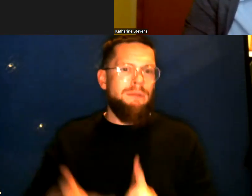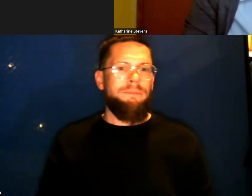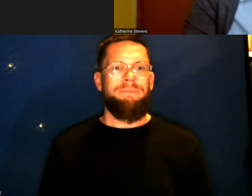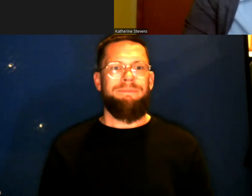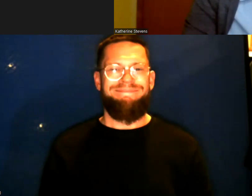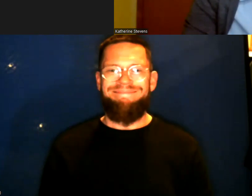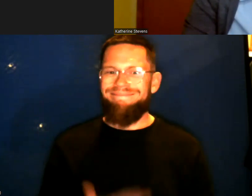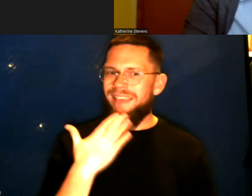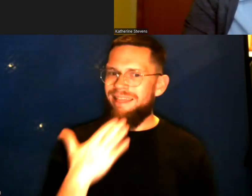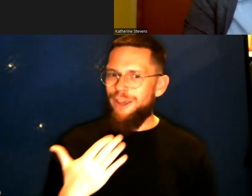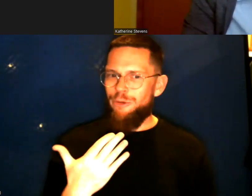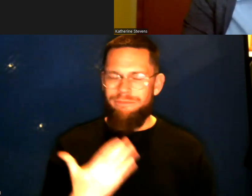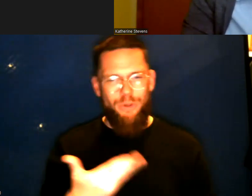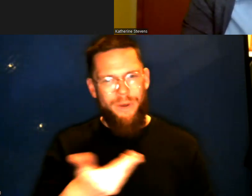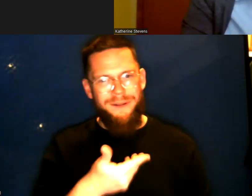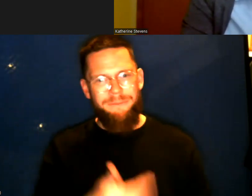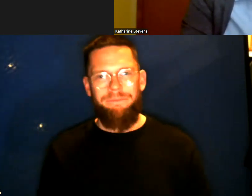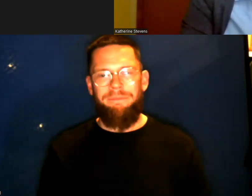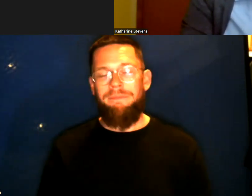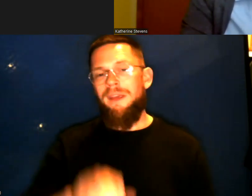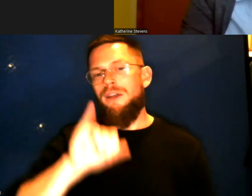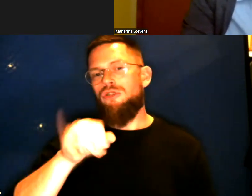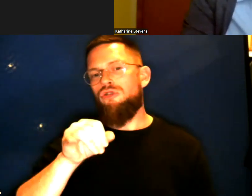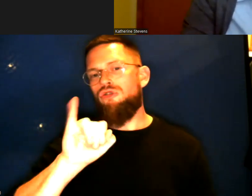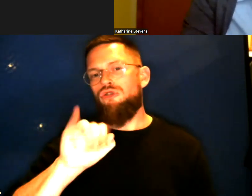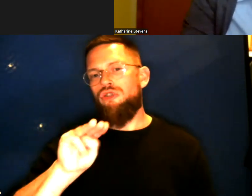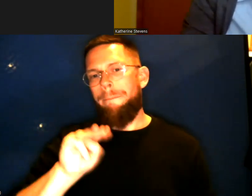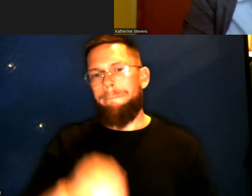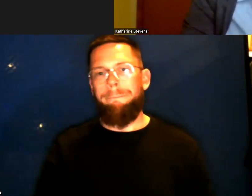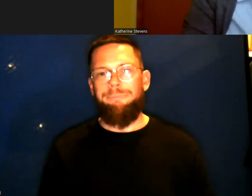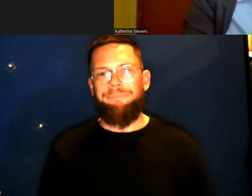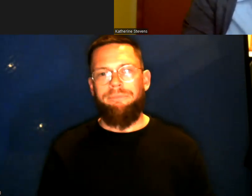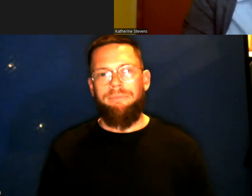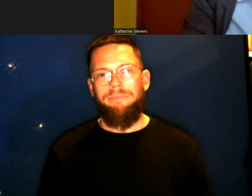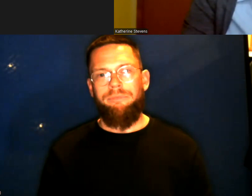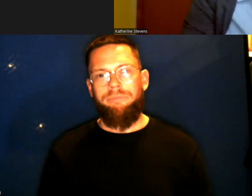Thank you. Welcome. I see Jim with a hand up.